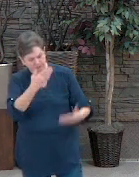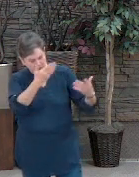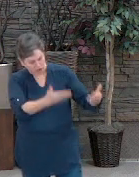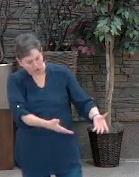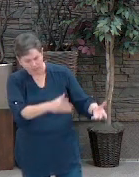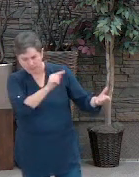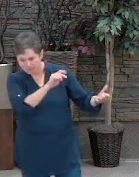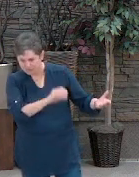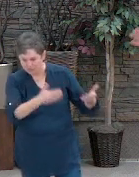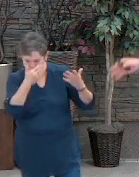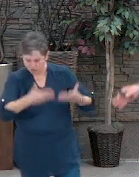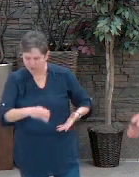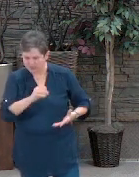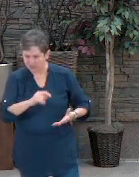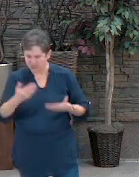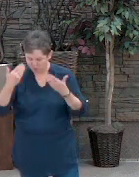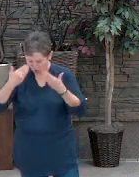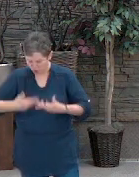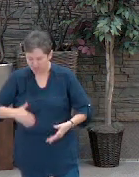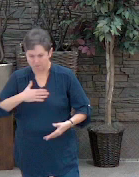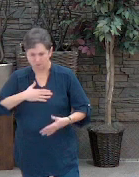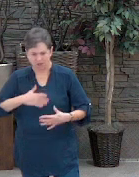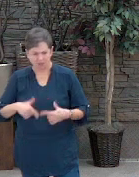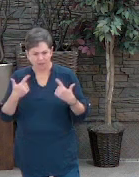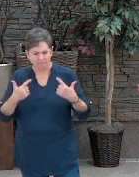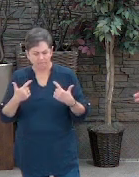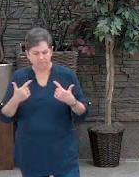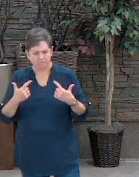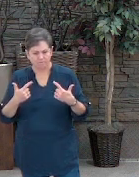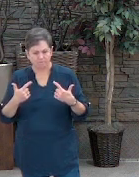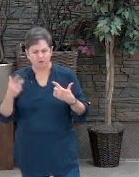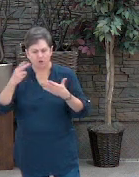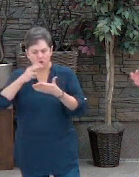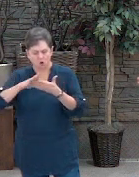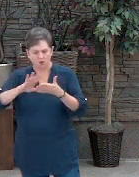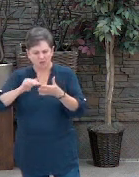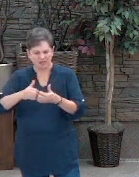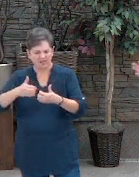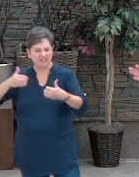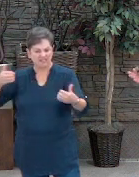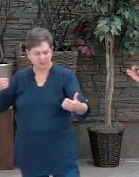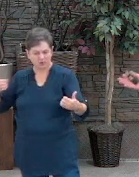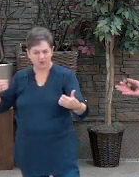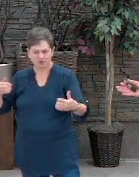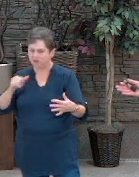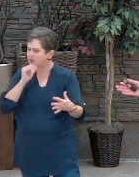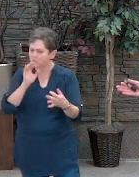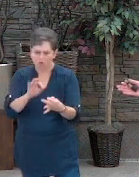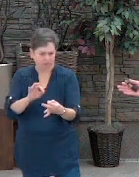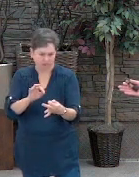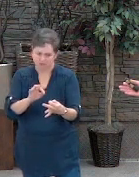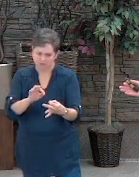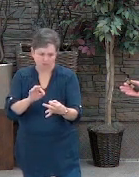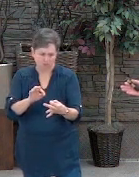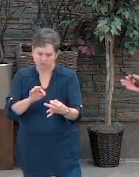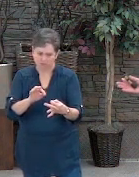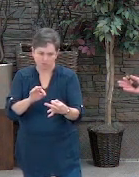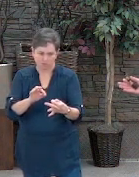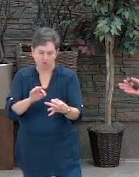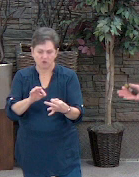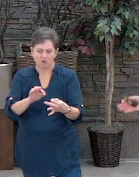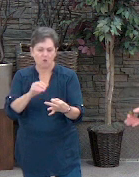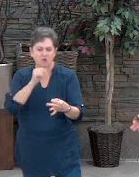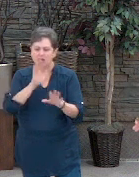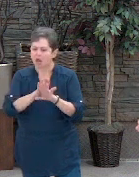at Silas's life, look at my life. Holy, meaning separate, set apart. Not perfect, but